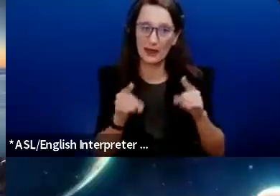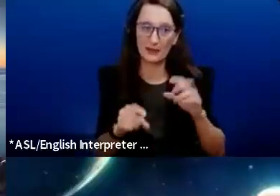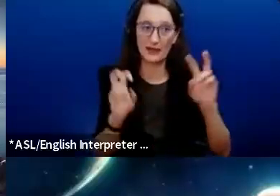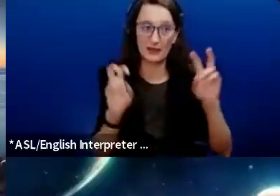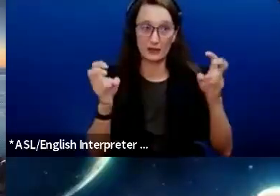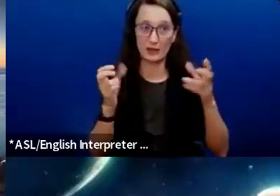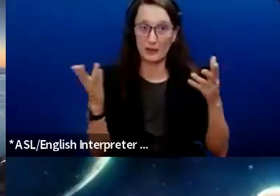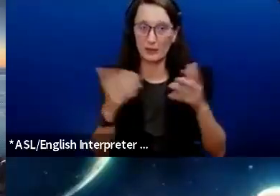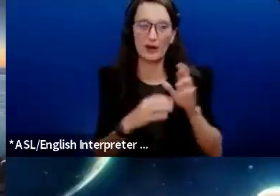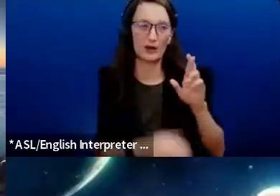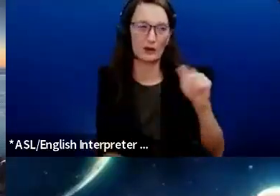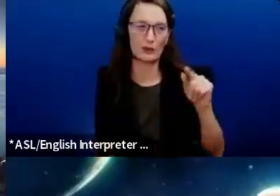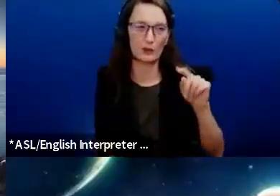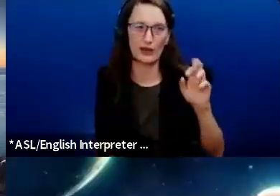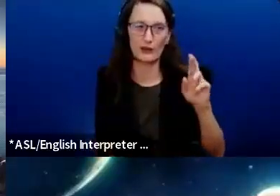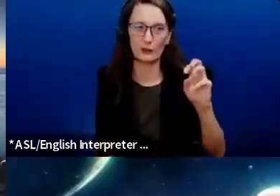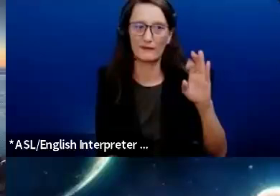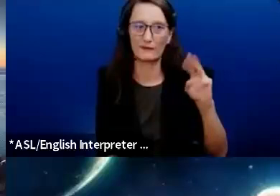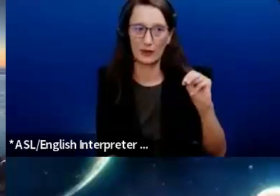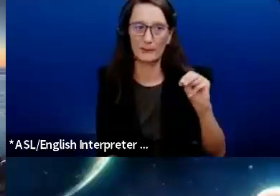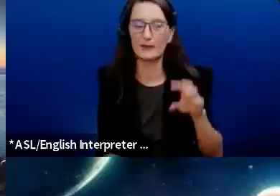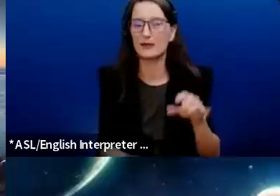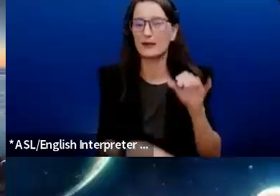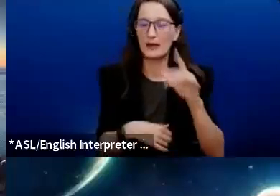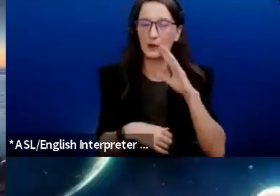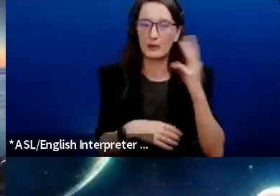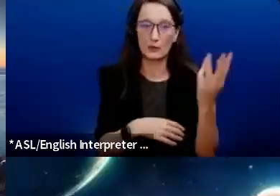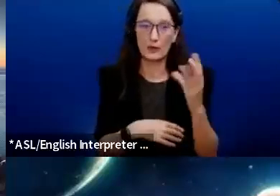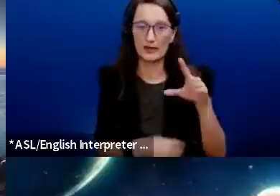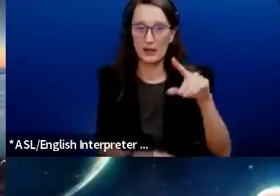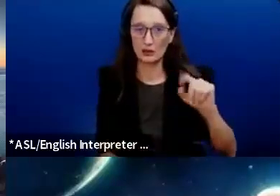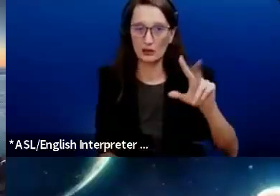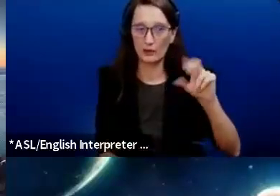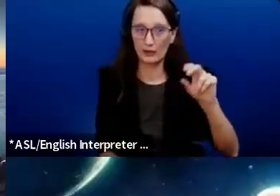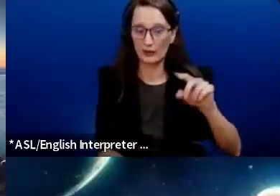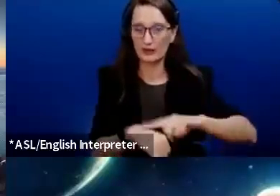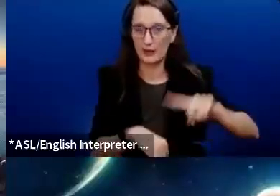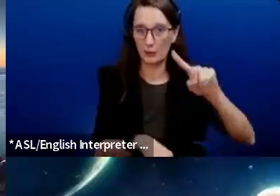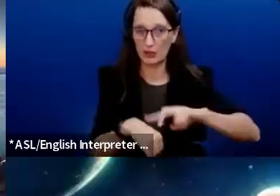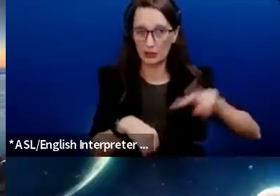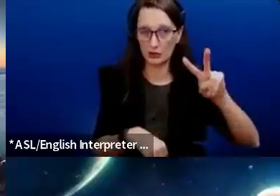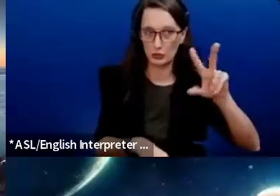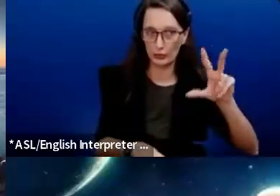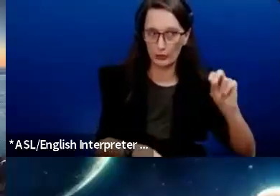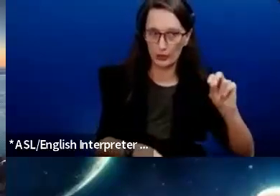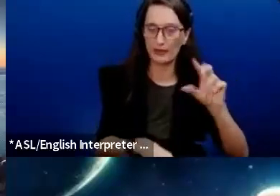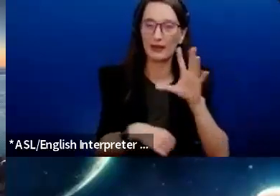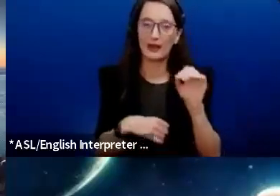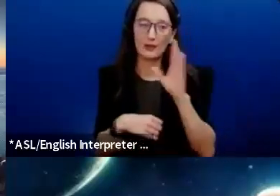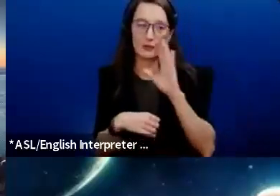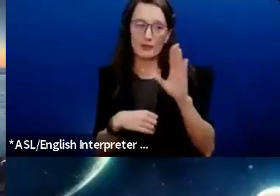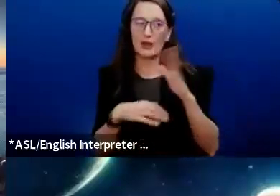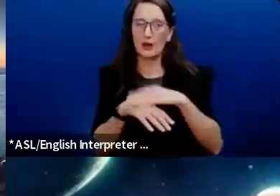the rate reform. This will be on Wednesday, October 30th from 1 to 2:30, and this will be via